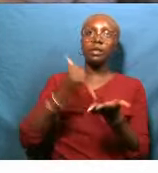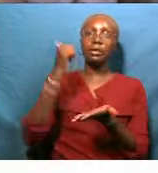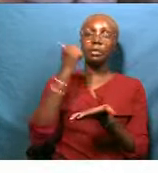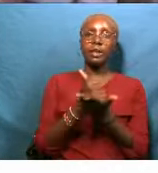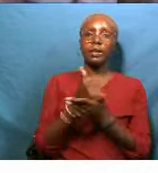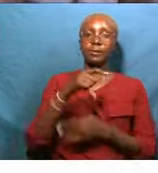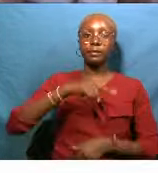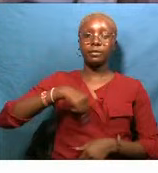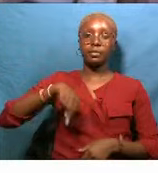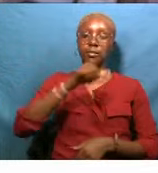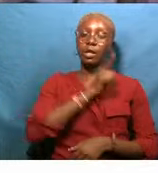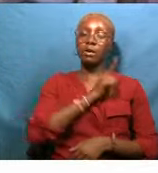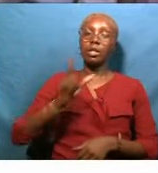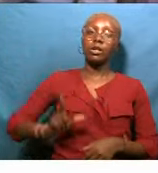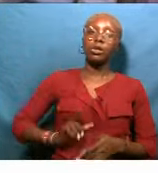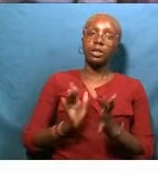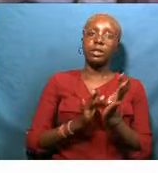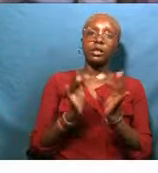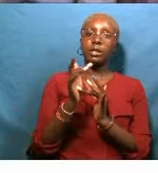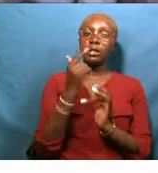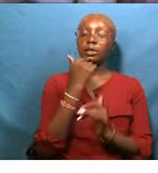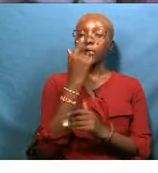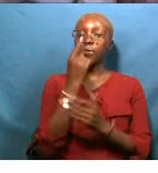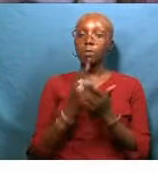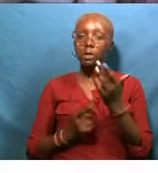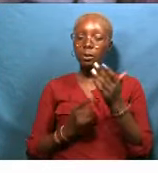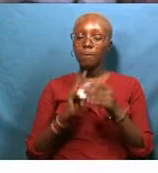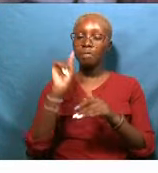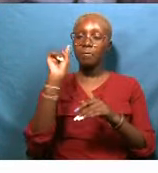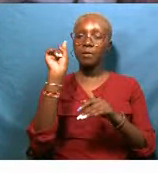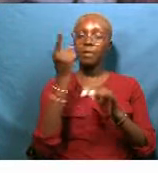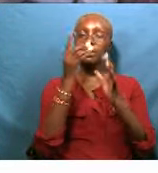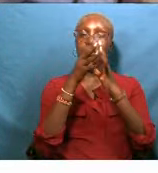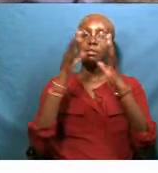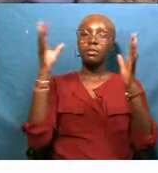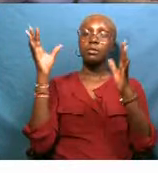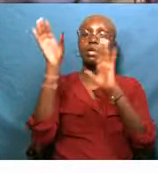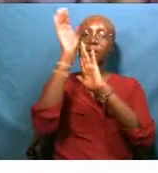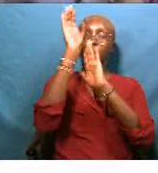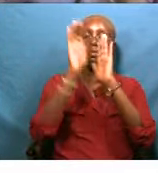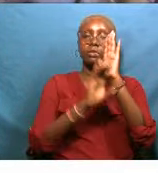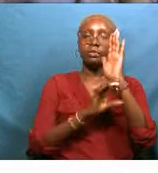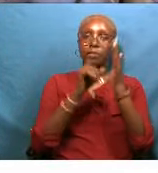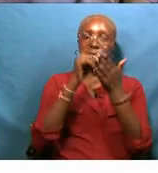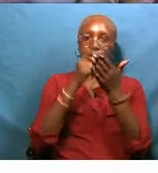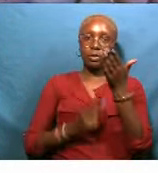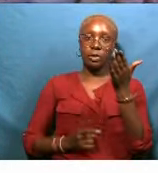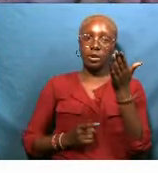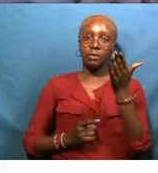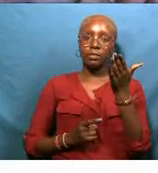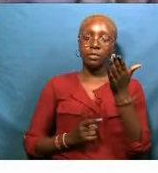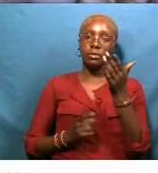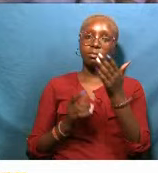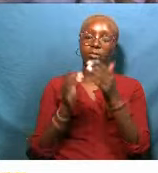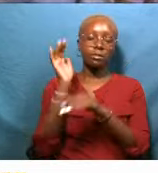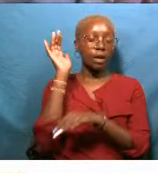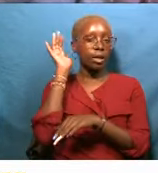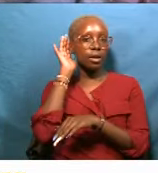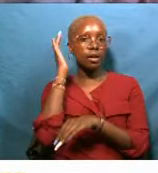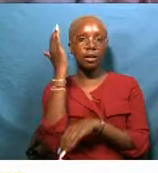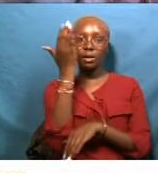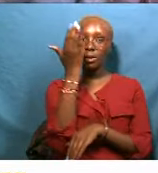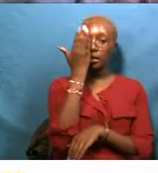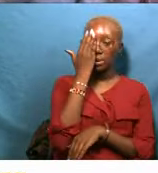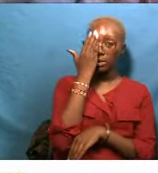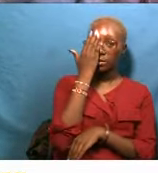our Lord Jesus Christ said. The first and great commandment is this: Hear, O Israel, the Lord